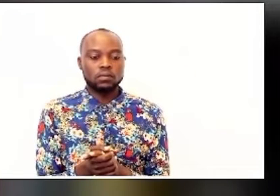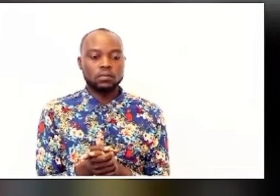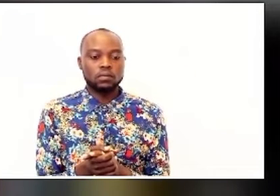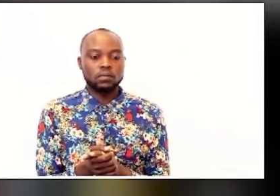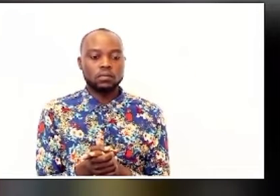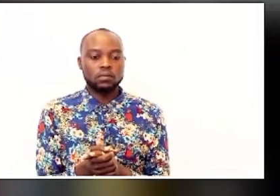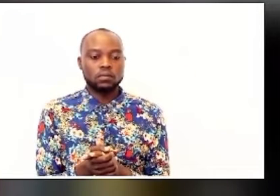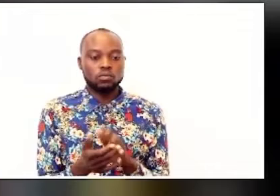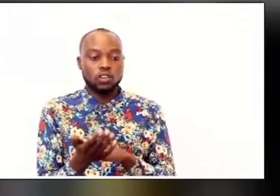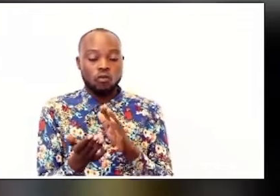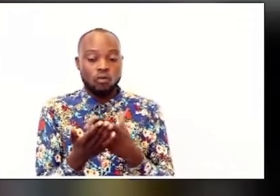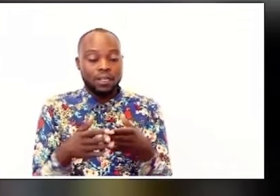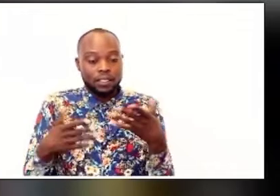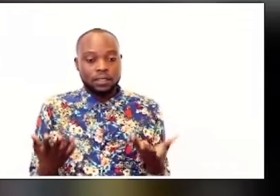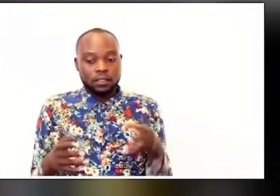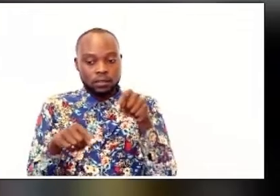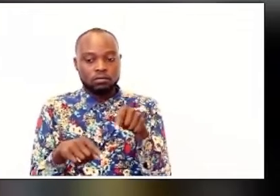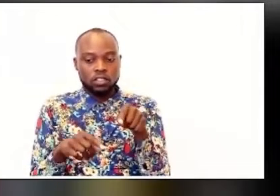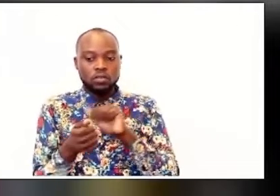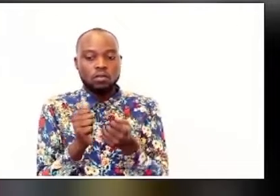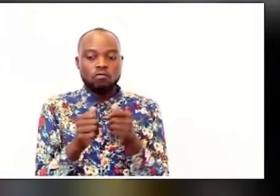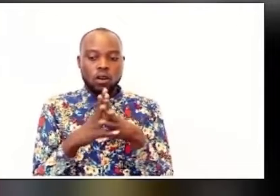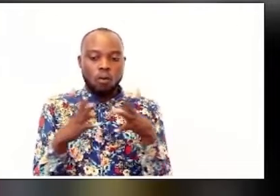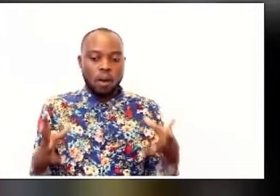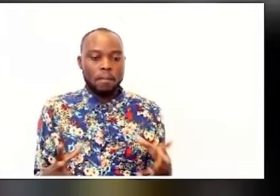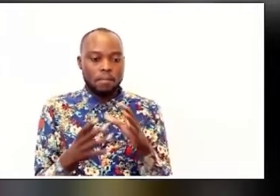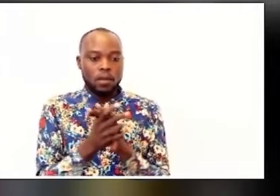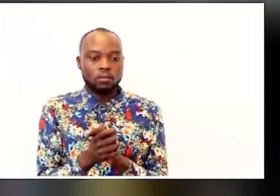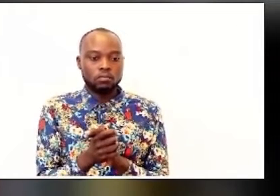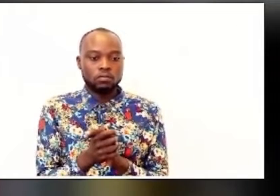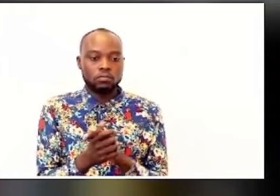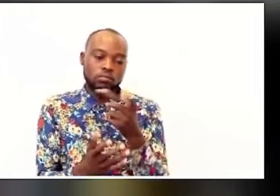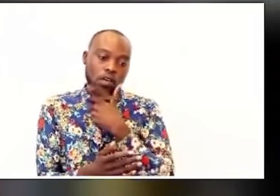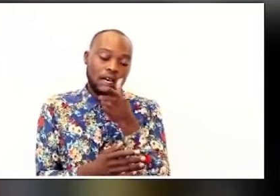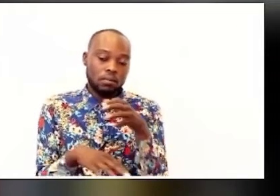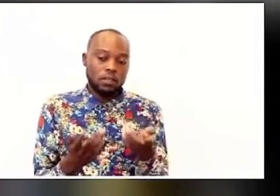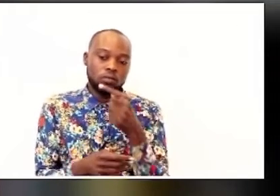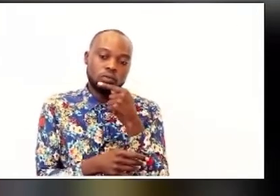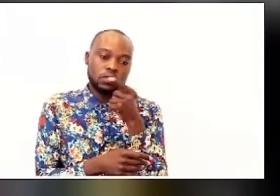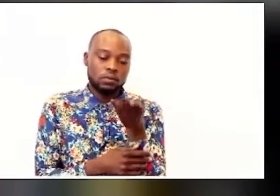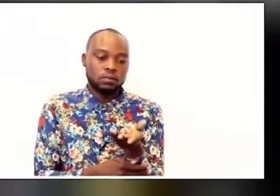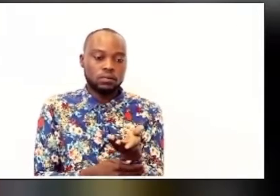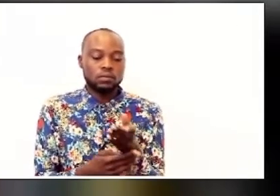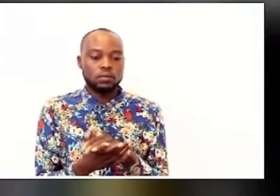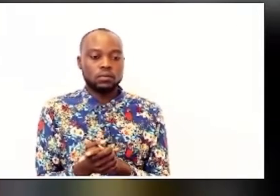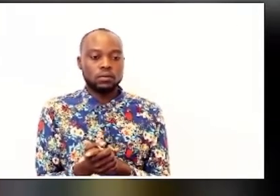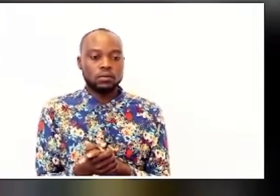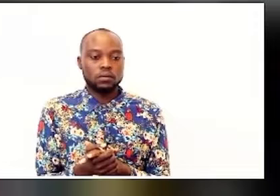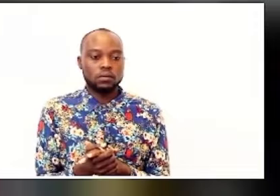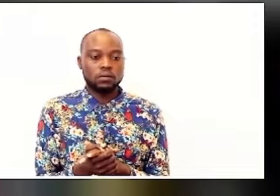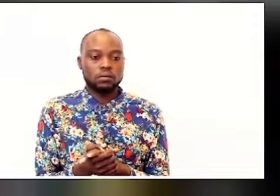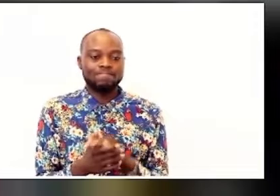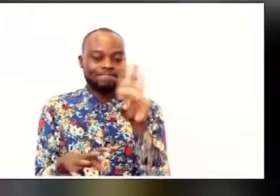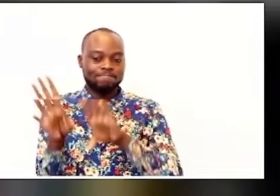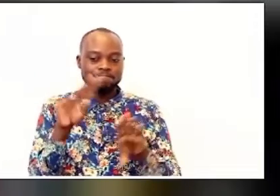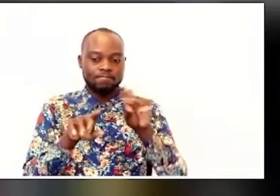Why are these things critical, especially in the context we're in, where we are talking about tackling, climate